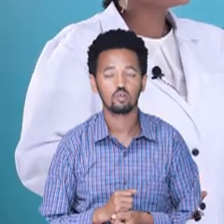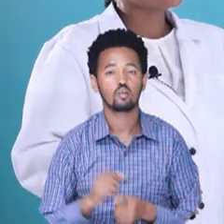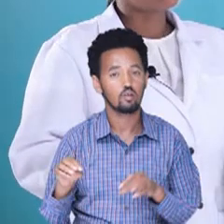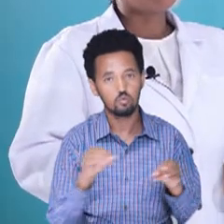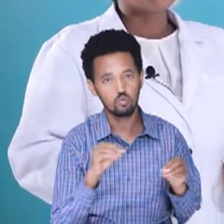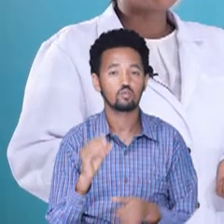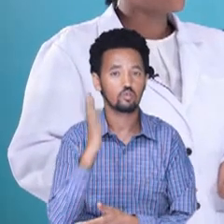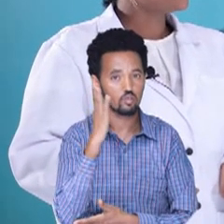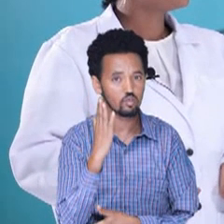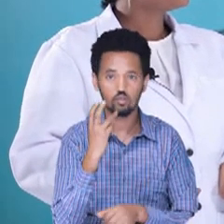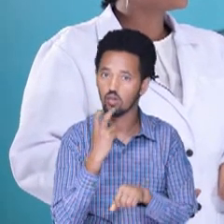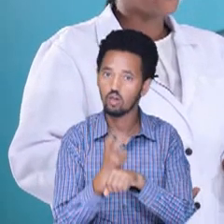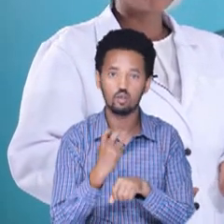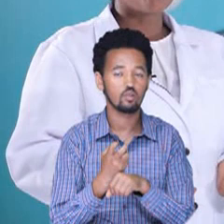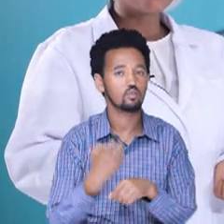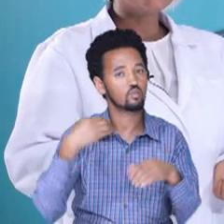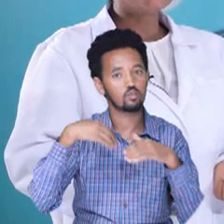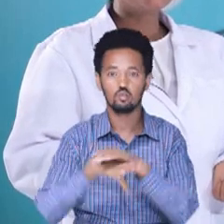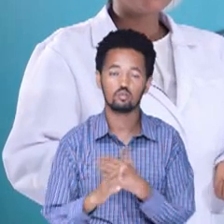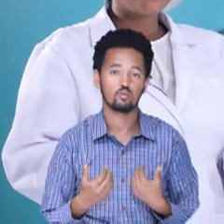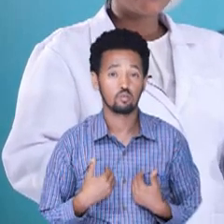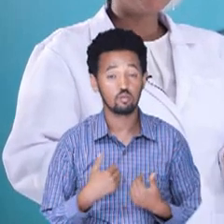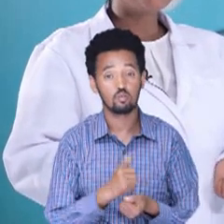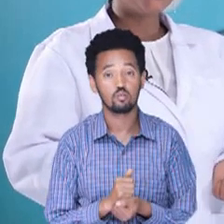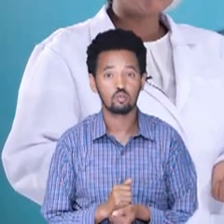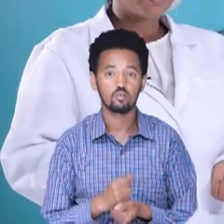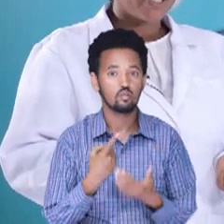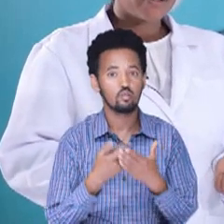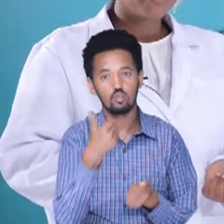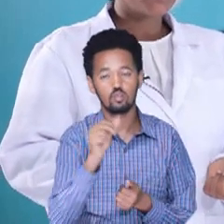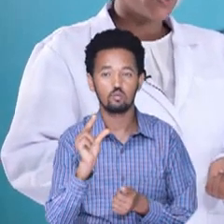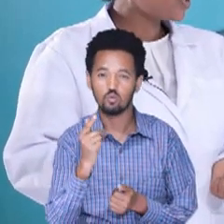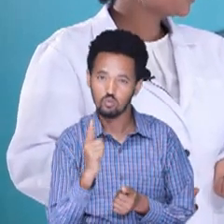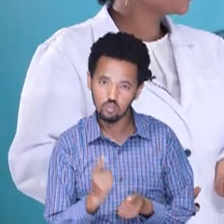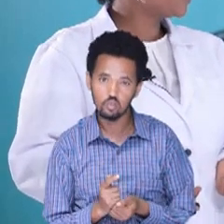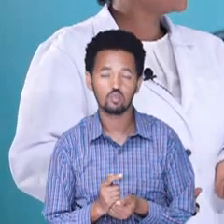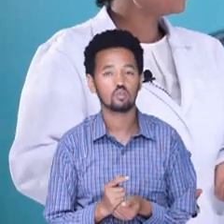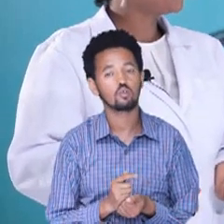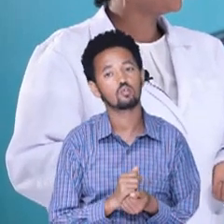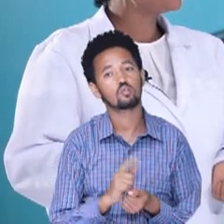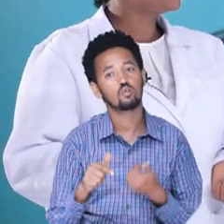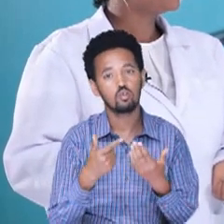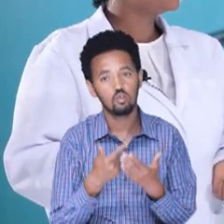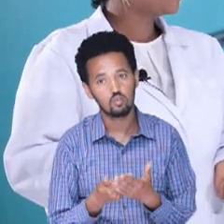Most of the trees are hardwood, like mahogany, ebony, and rosewood.